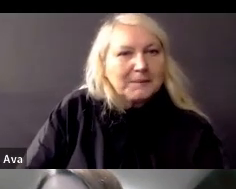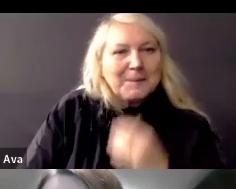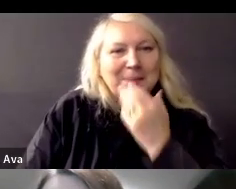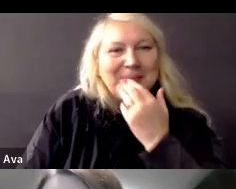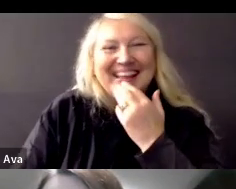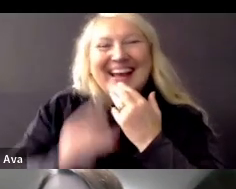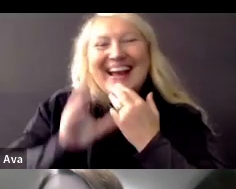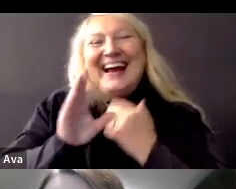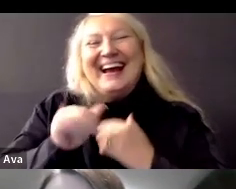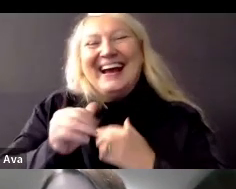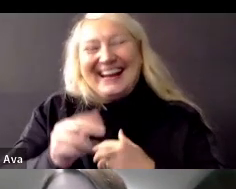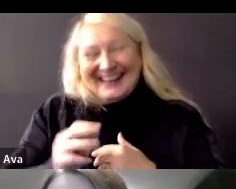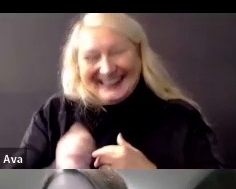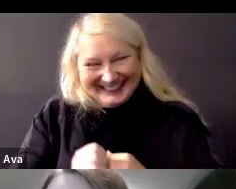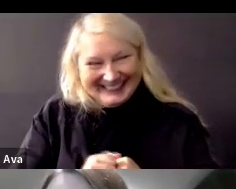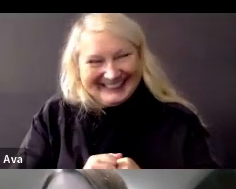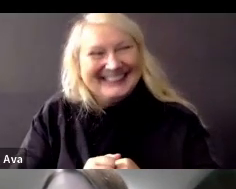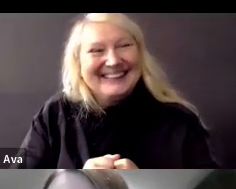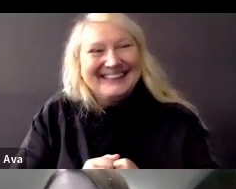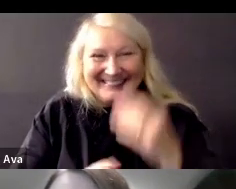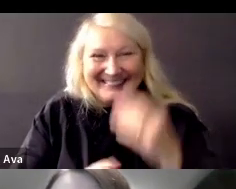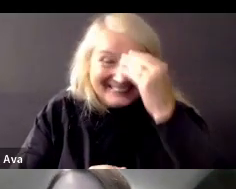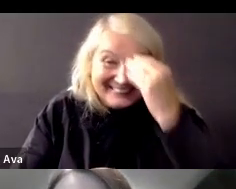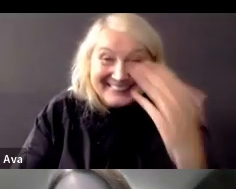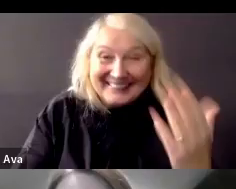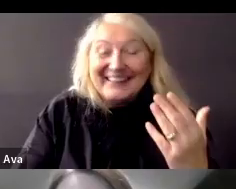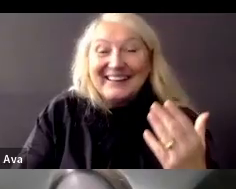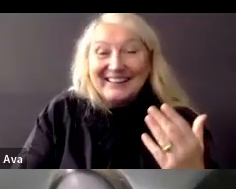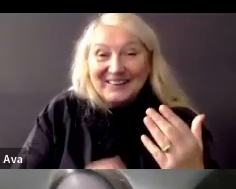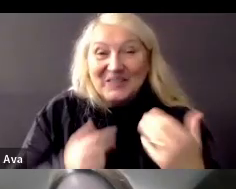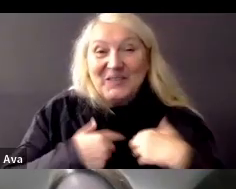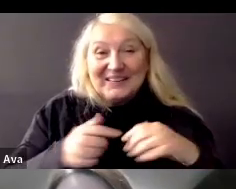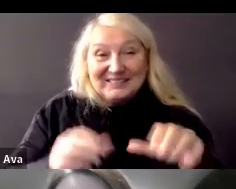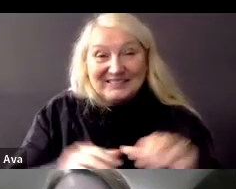I would say we do this on the Council of